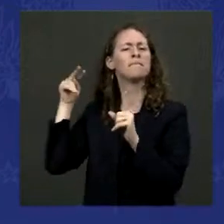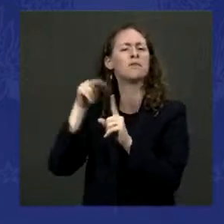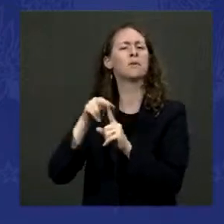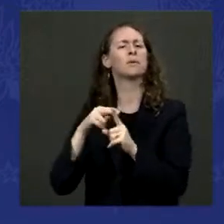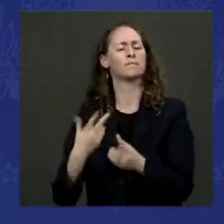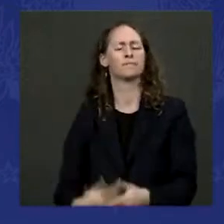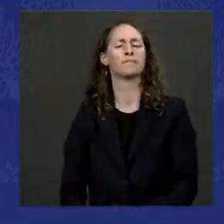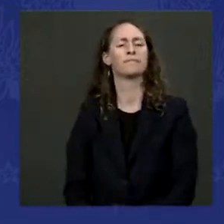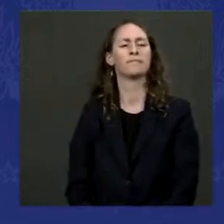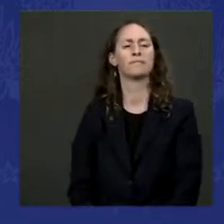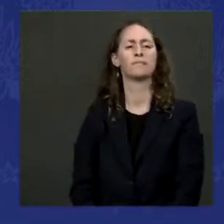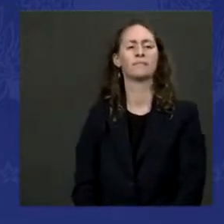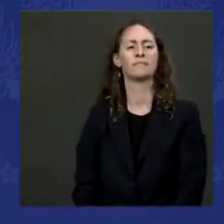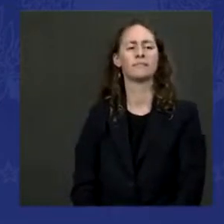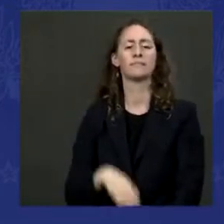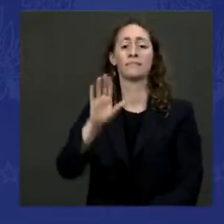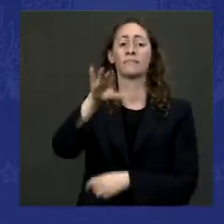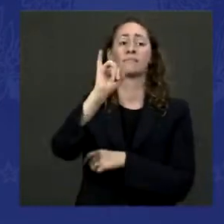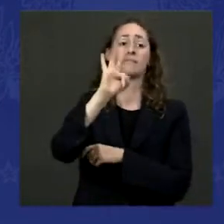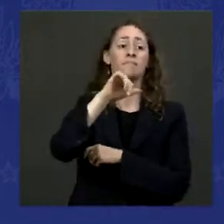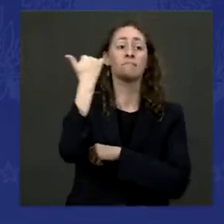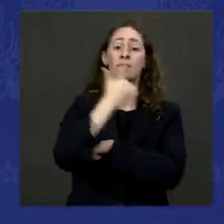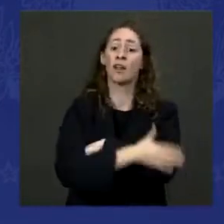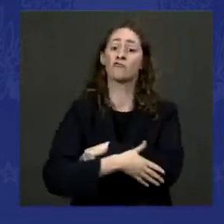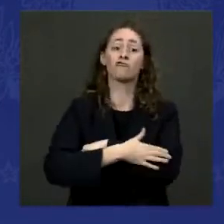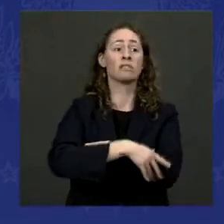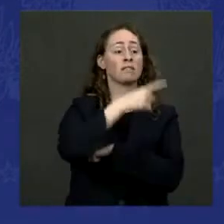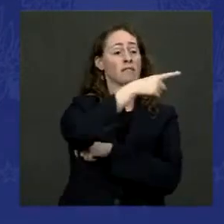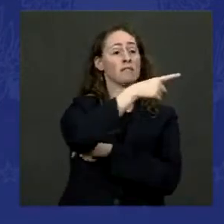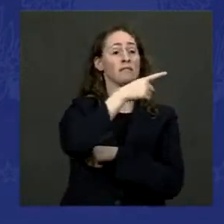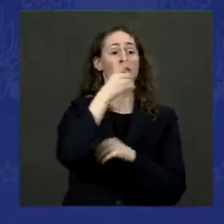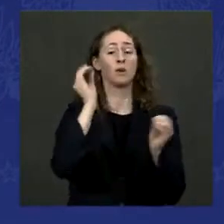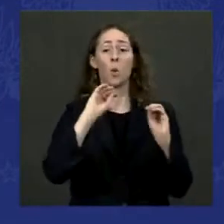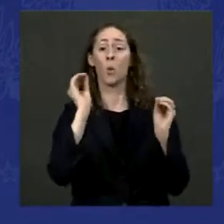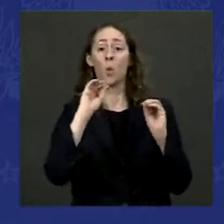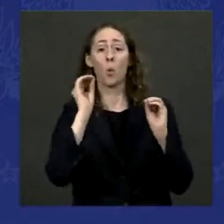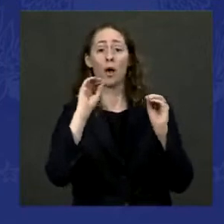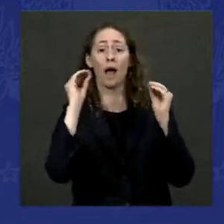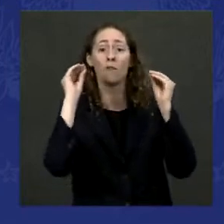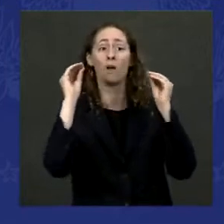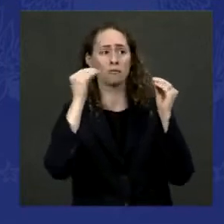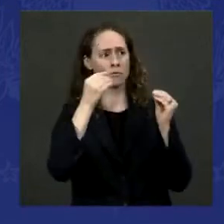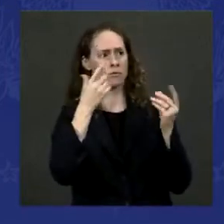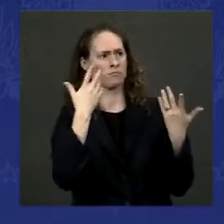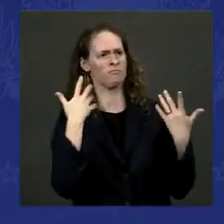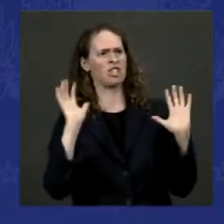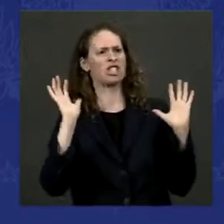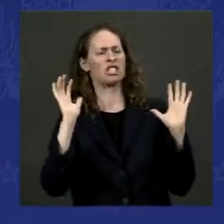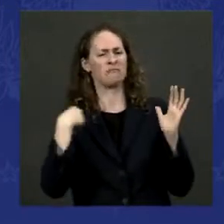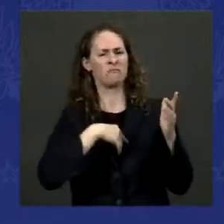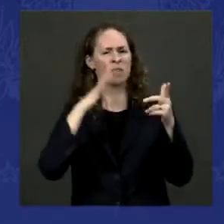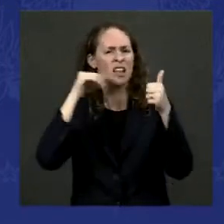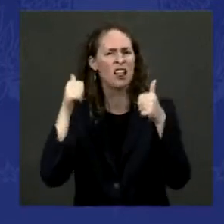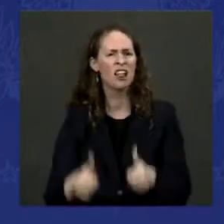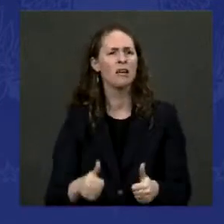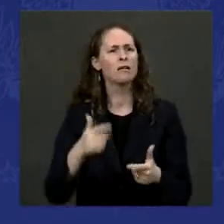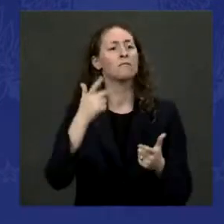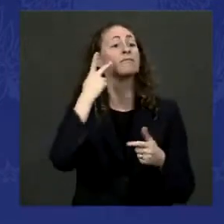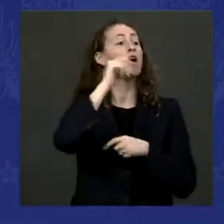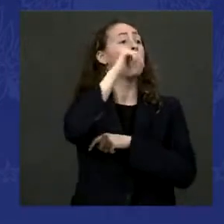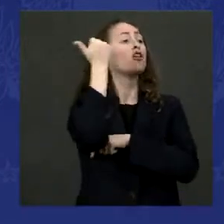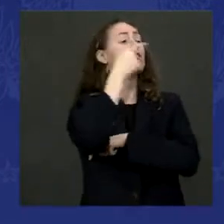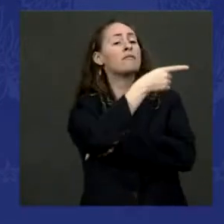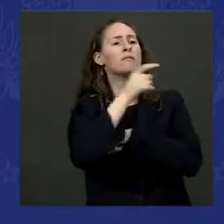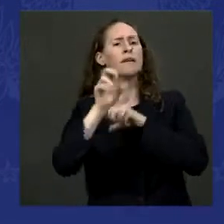If any country out-educates us, they're going to out-compete us. Look what China's doing. Look what the rest of the world is doing. They're investing. they're